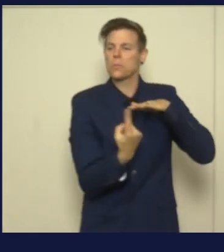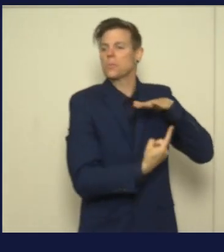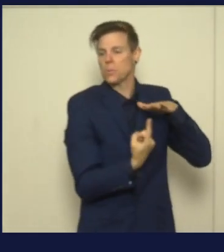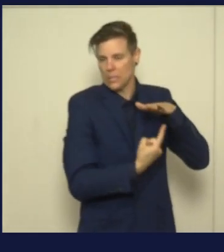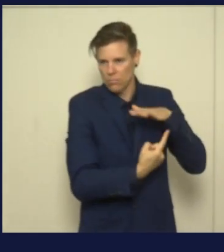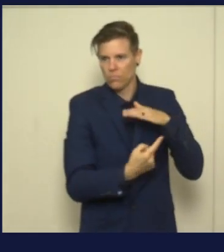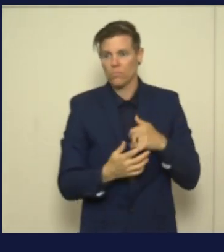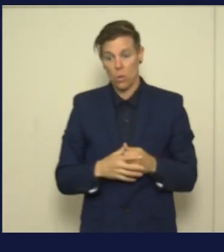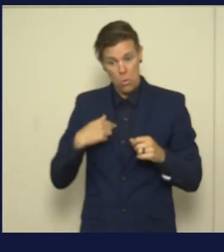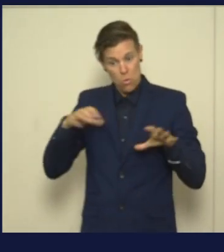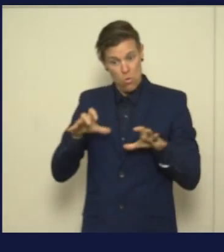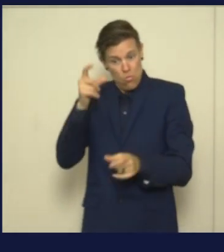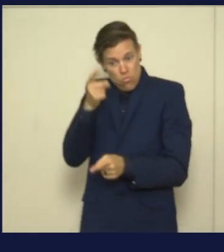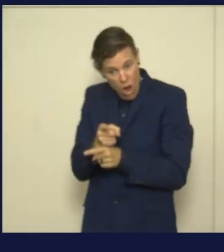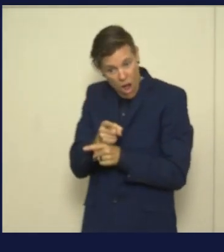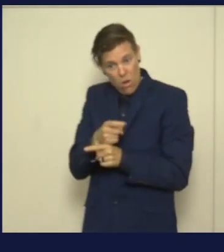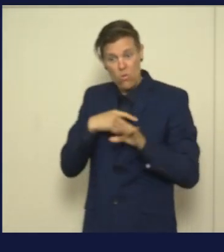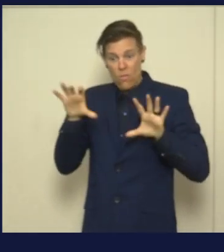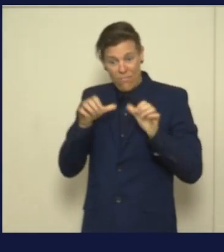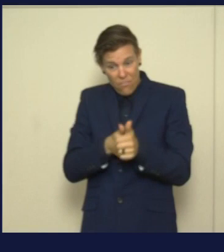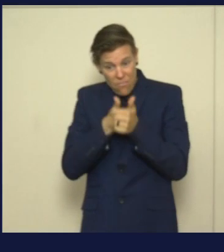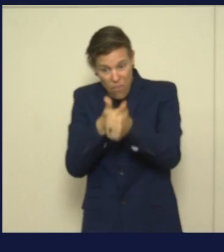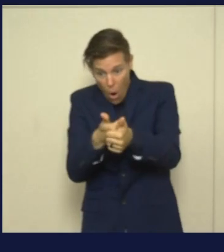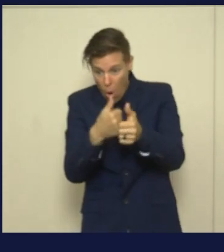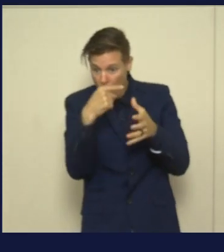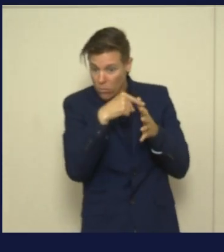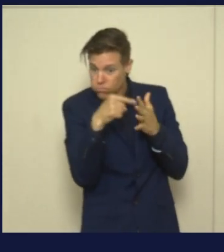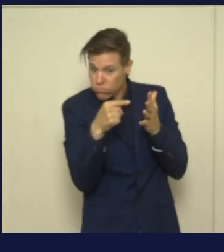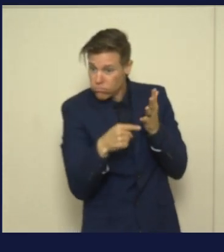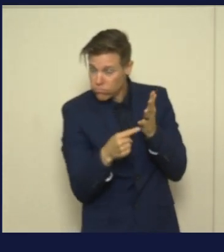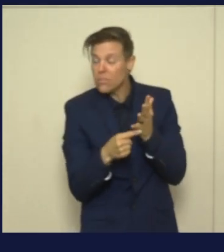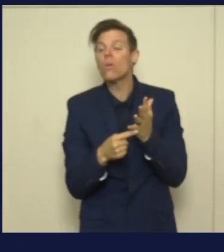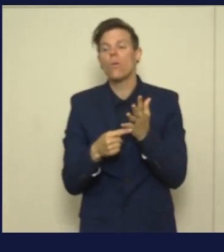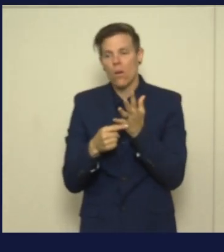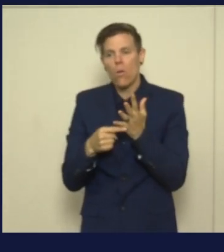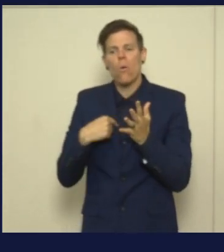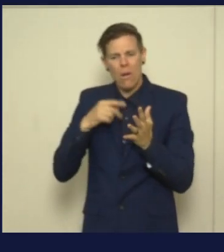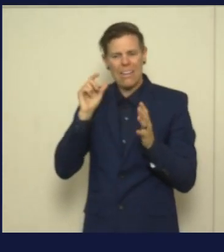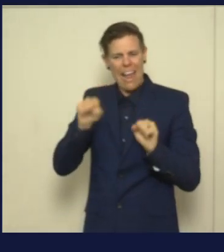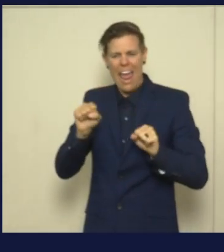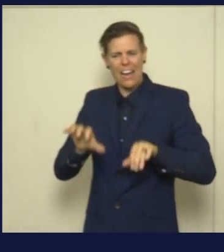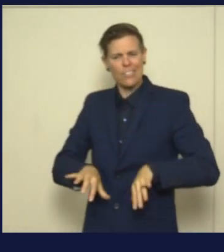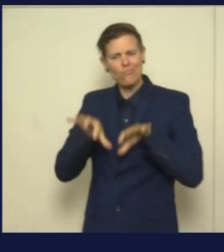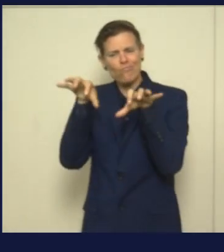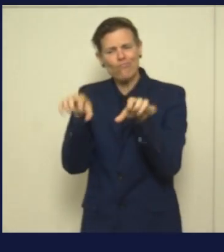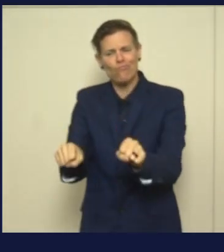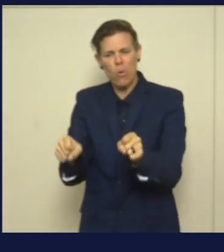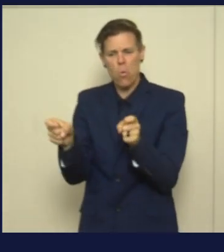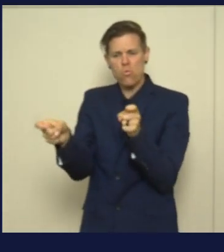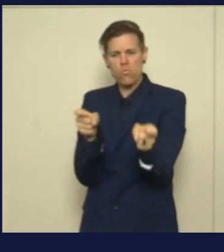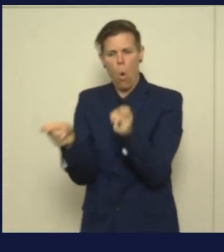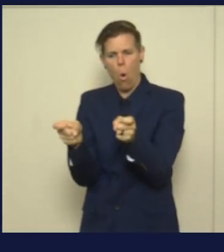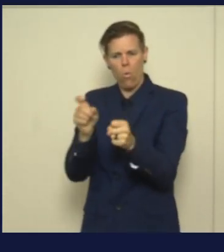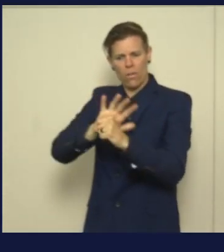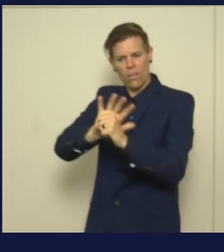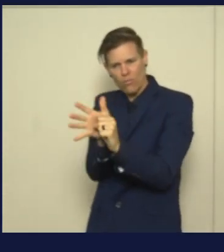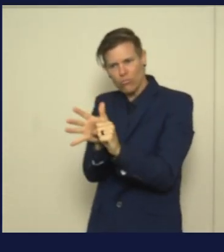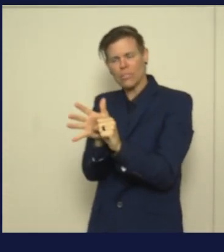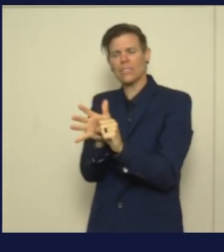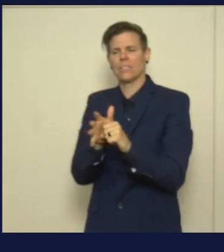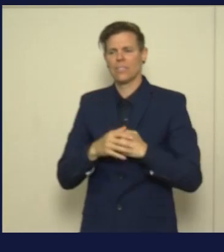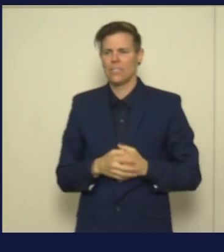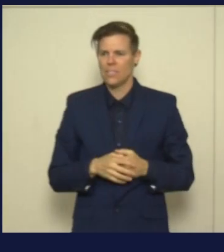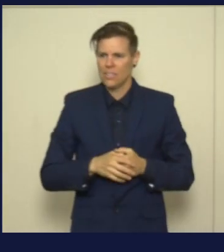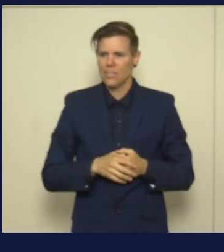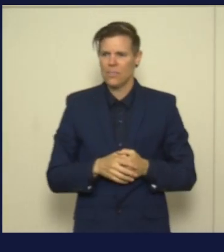things, we can crush COVID's ability to keep spreading. It needs hosts. The way that it identifies